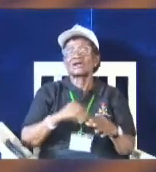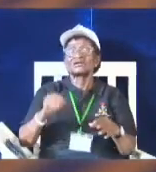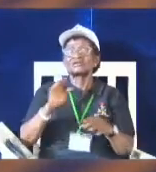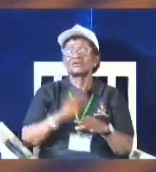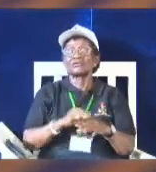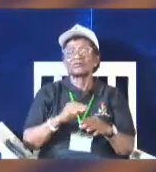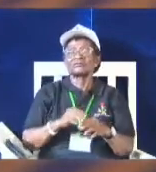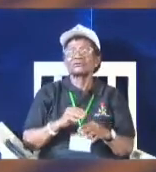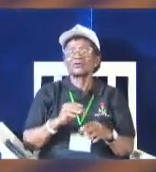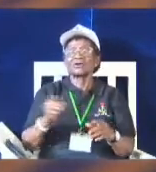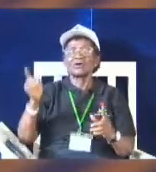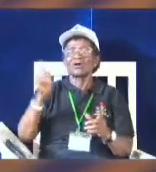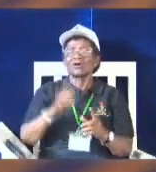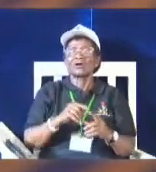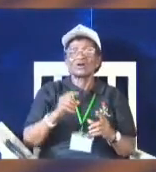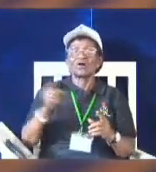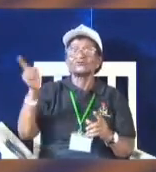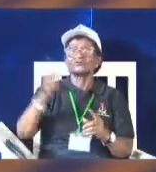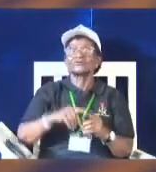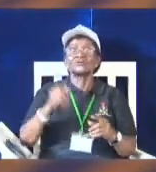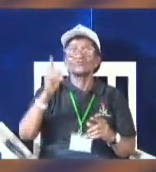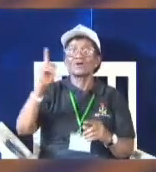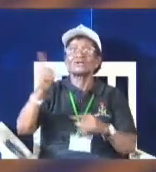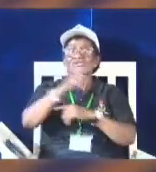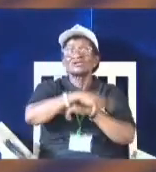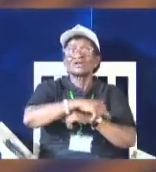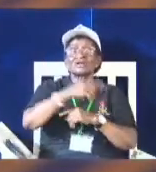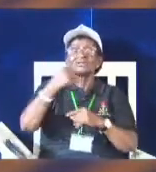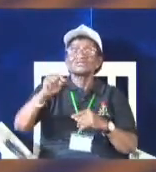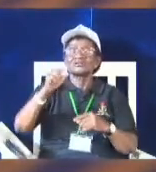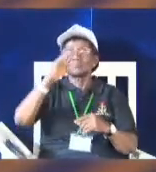until one day the man who placed the curse